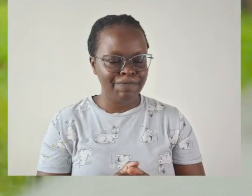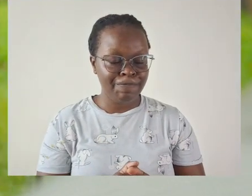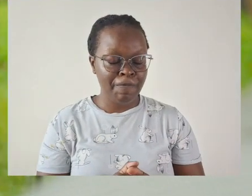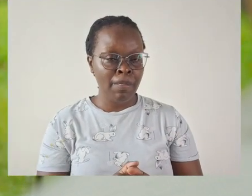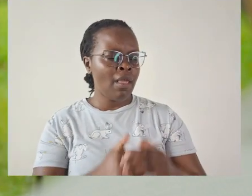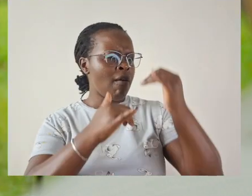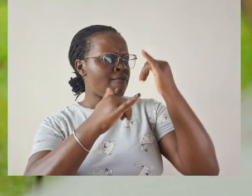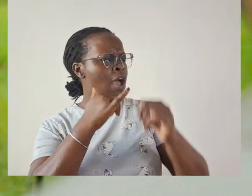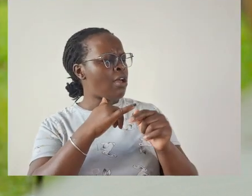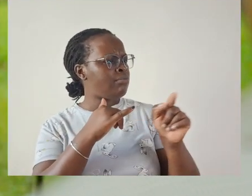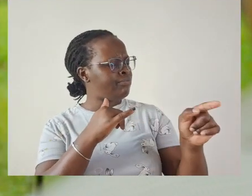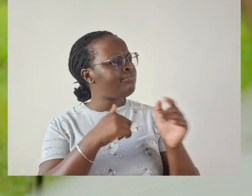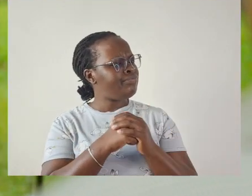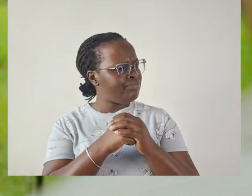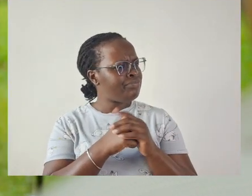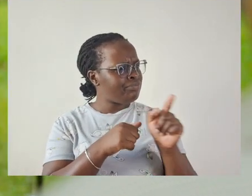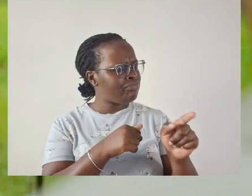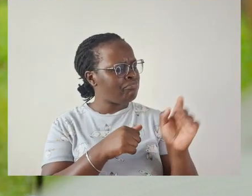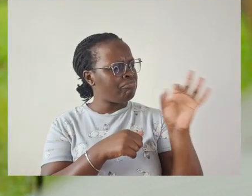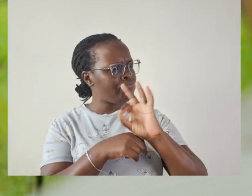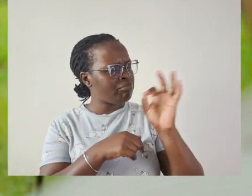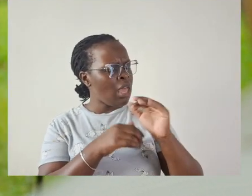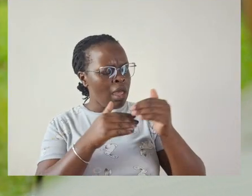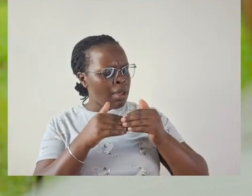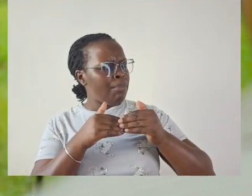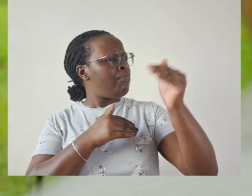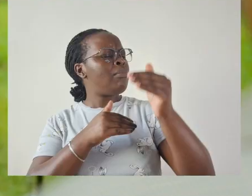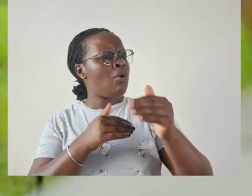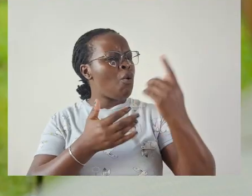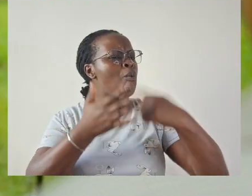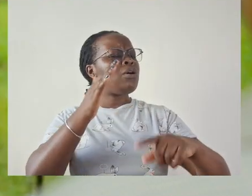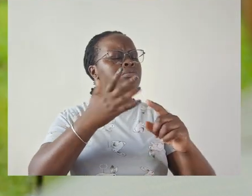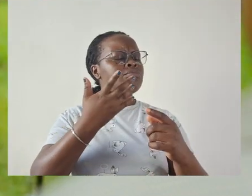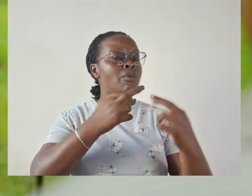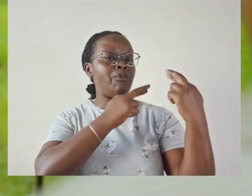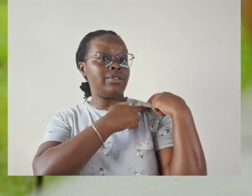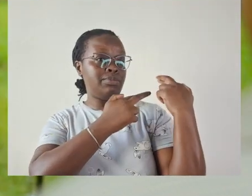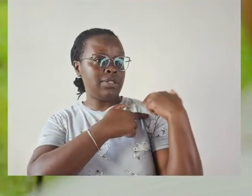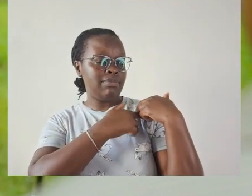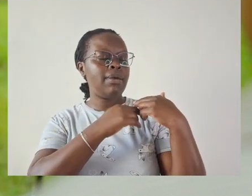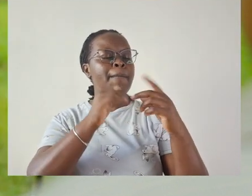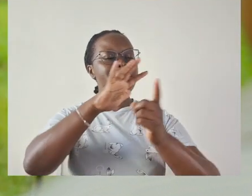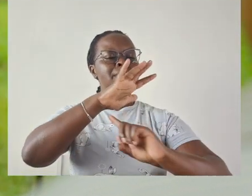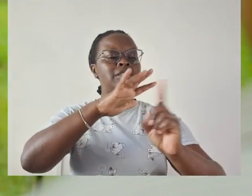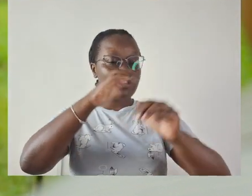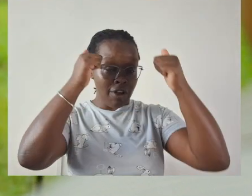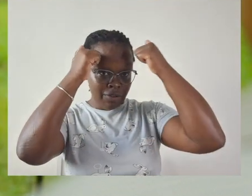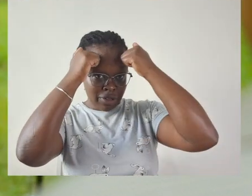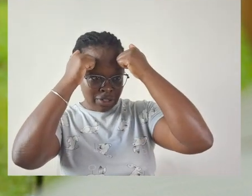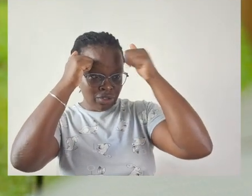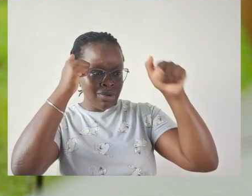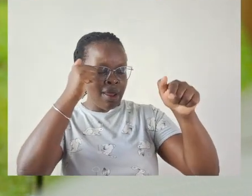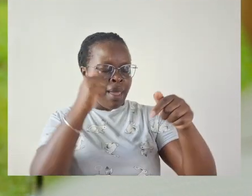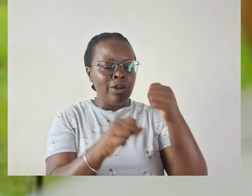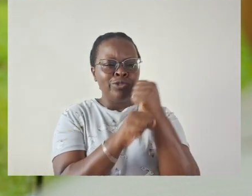moving forward, what role should the Ministry of Education at the national and county level play to